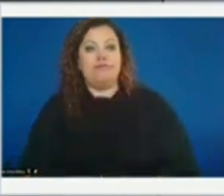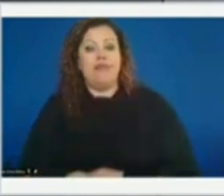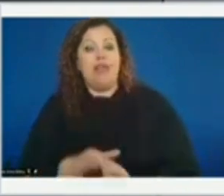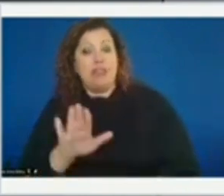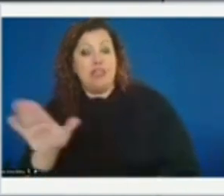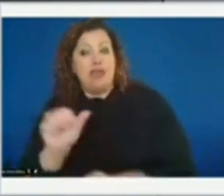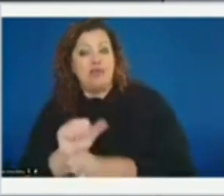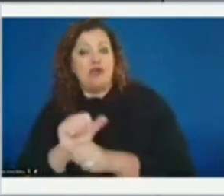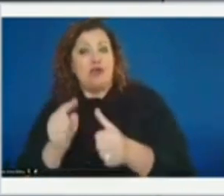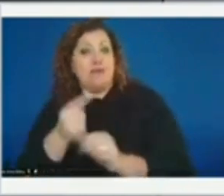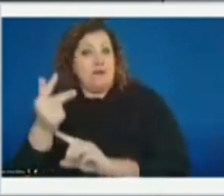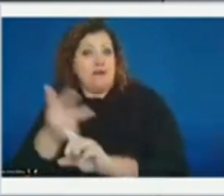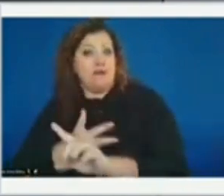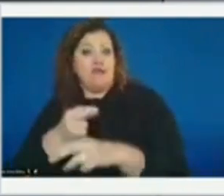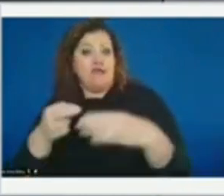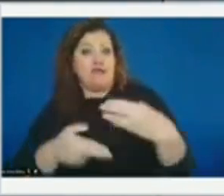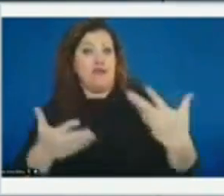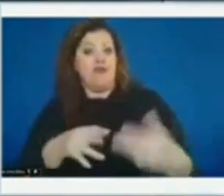has resulted in